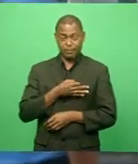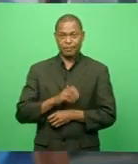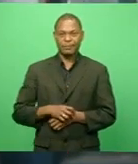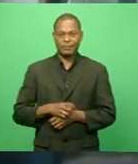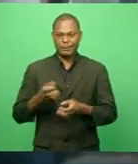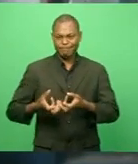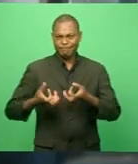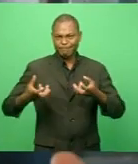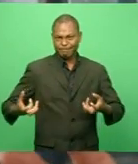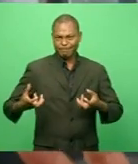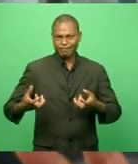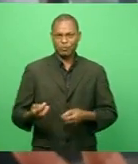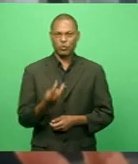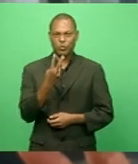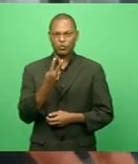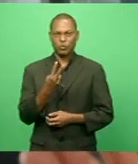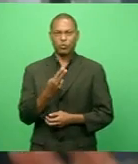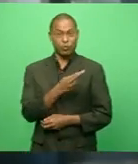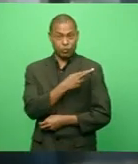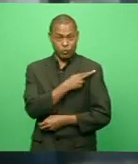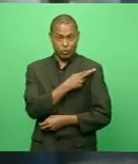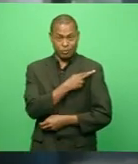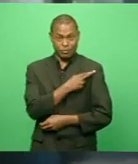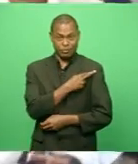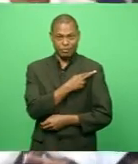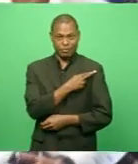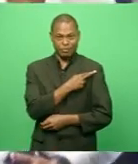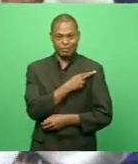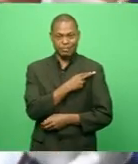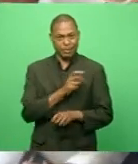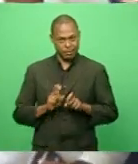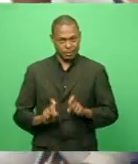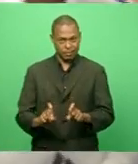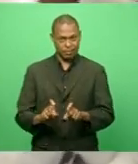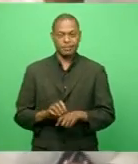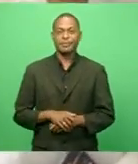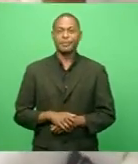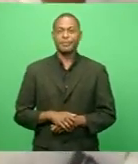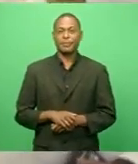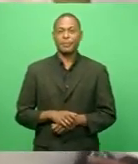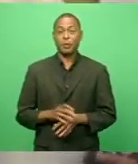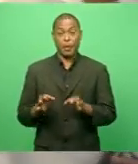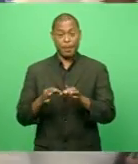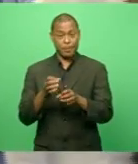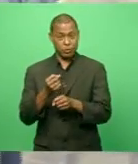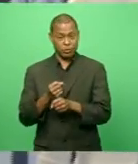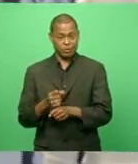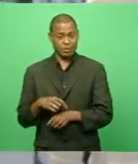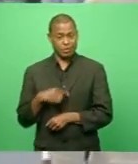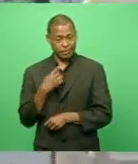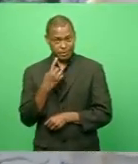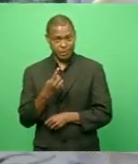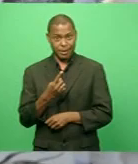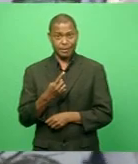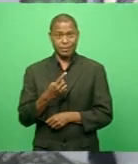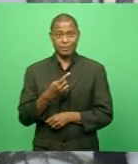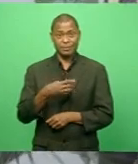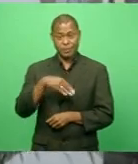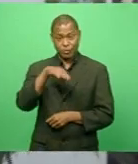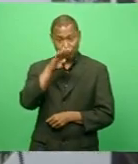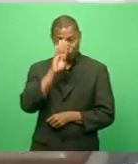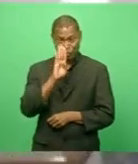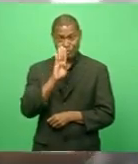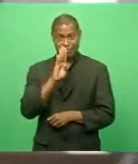2 roles should be maintained. According to Ngavoka, Ratu Naingama will be in charge only for matters